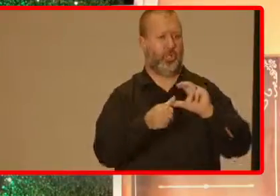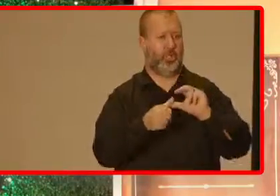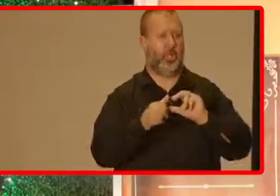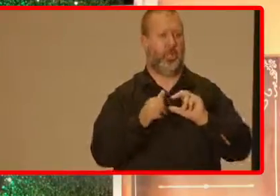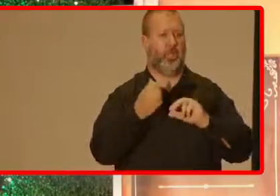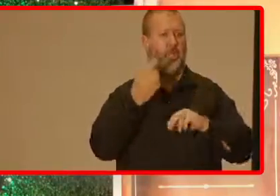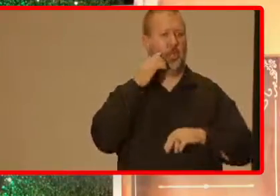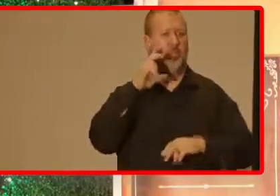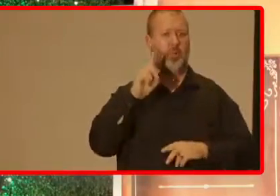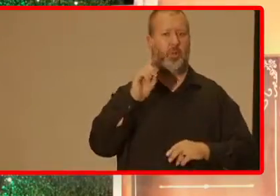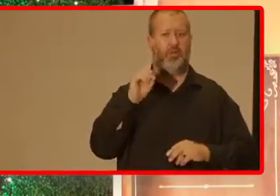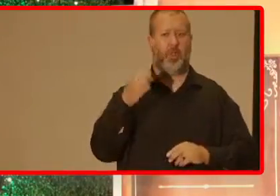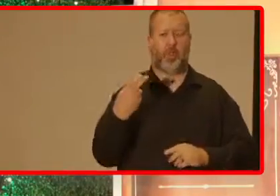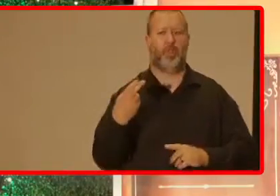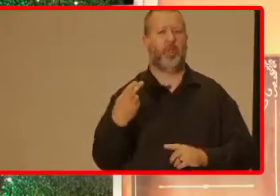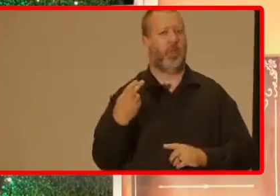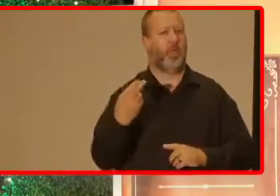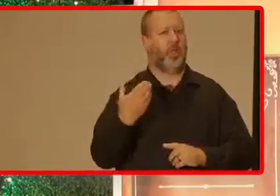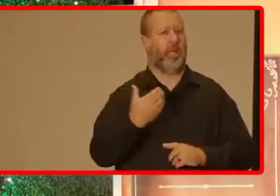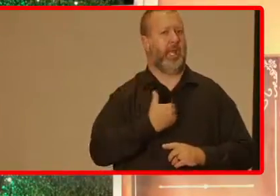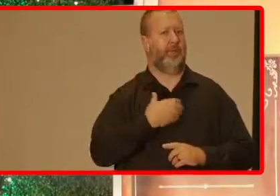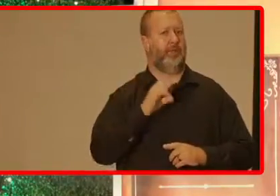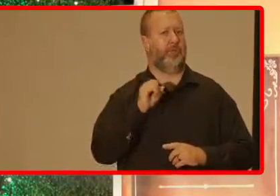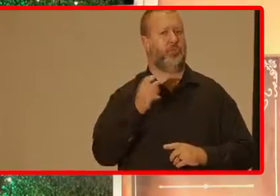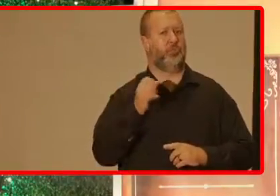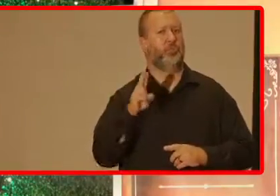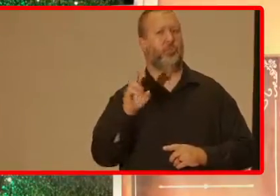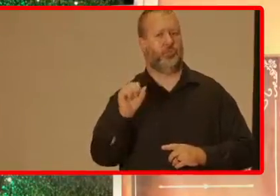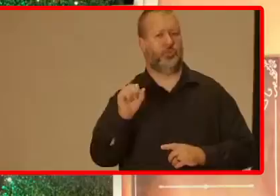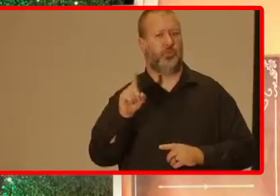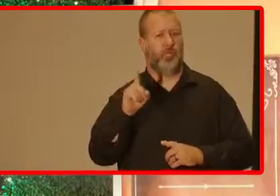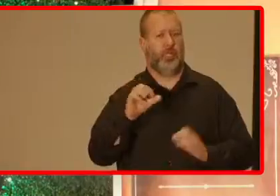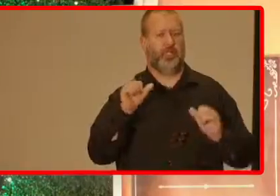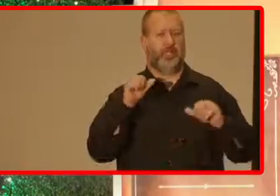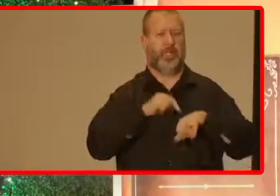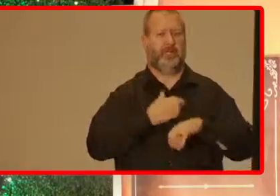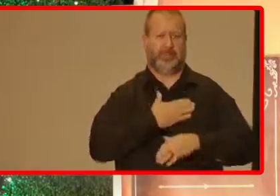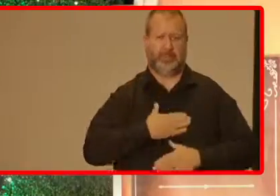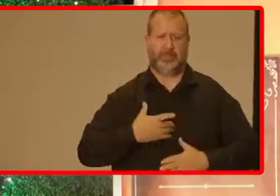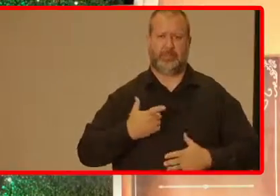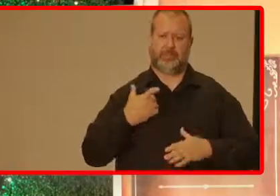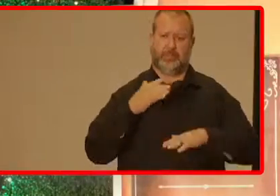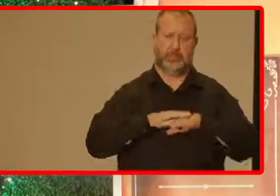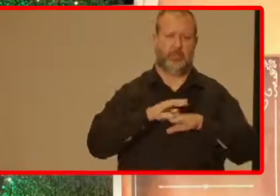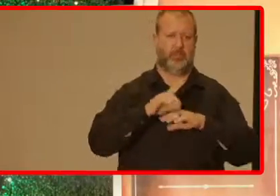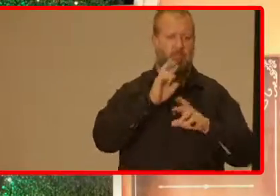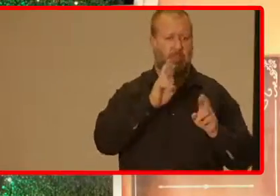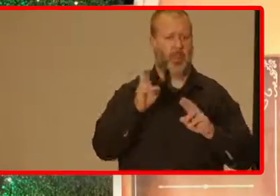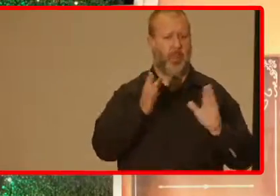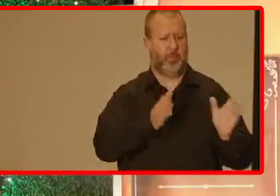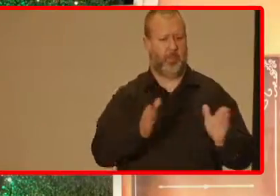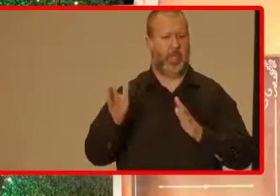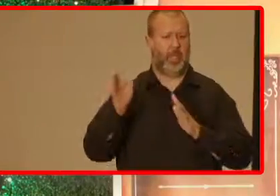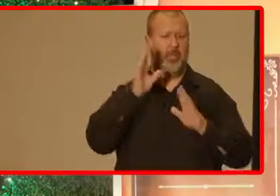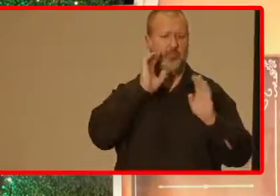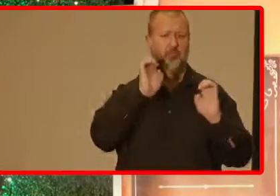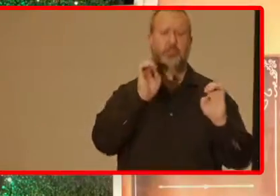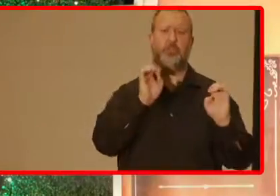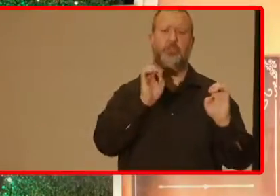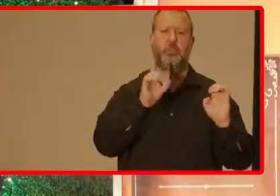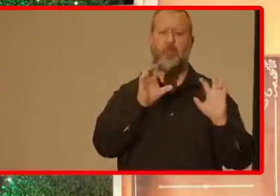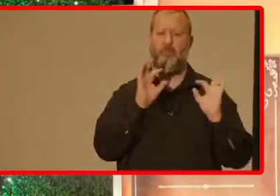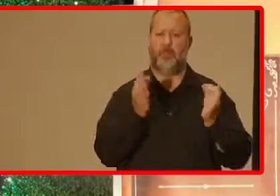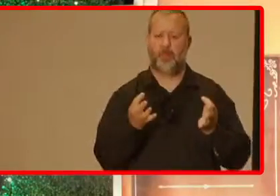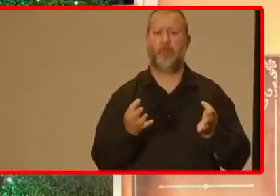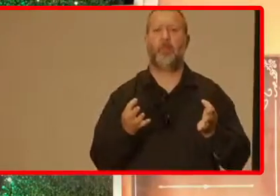Health does manage the special needs shelters, so please take the time to sit down, come up with an emergency plan for your